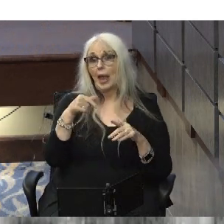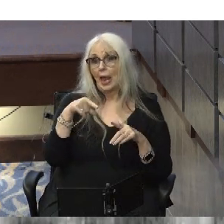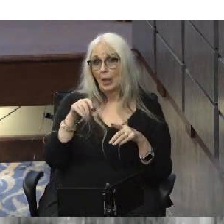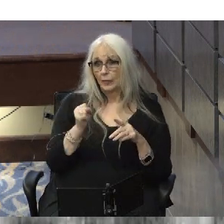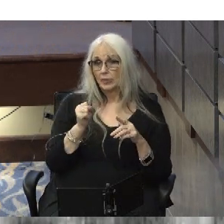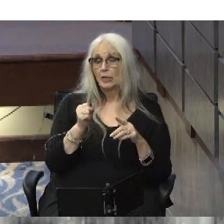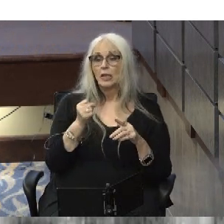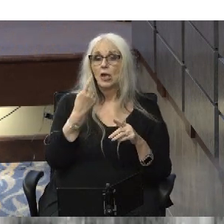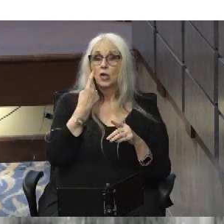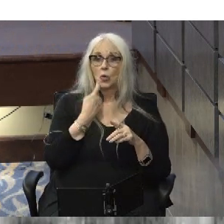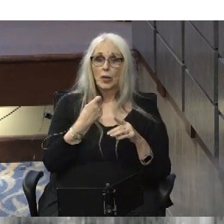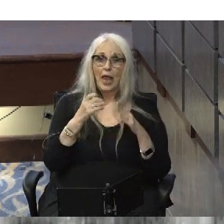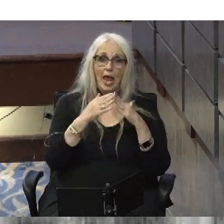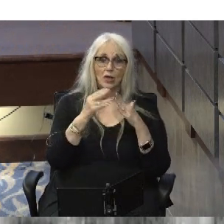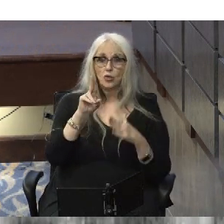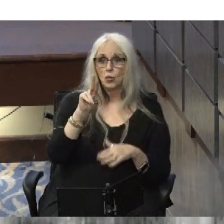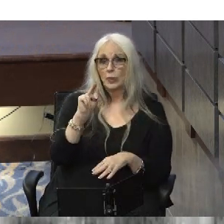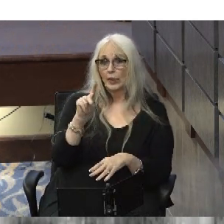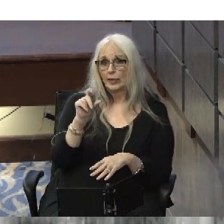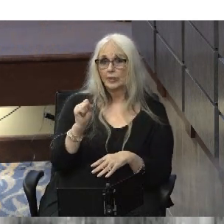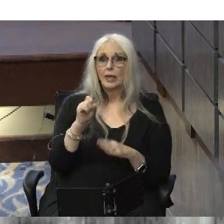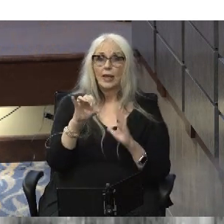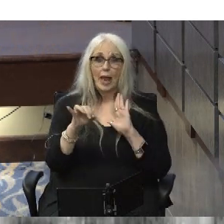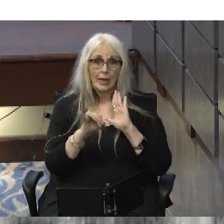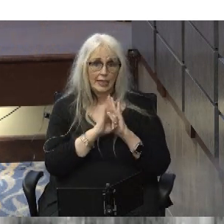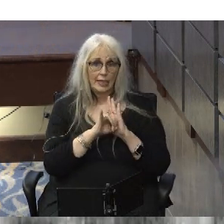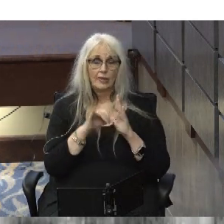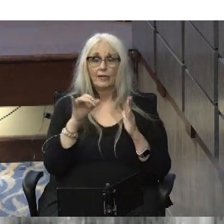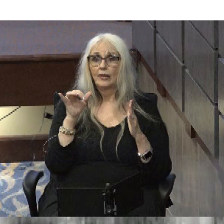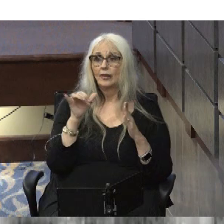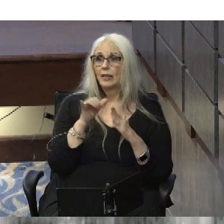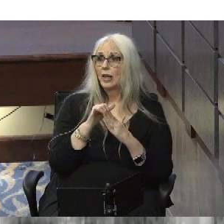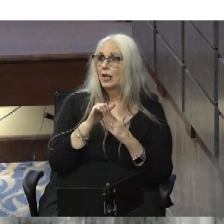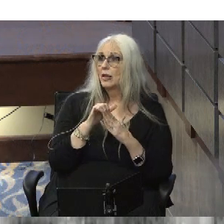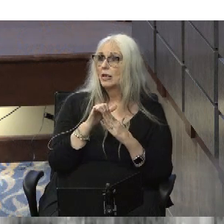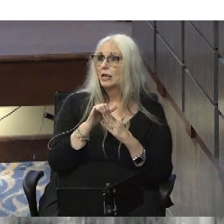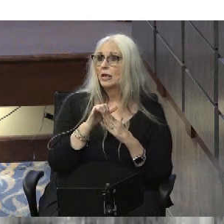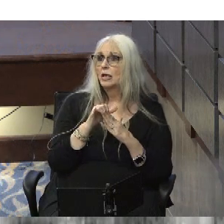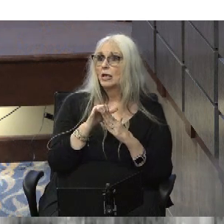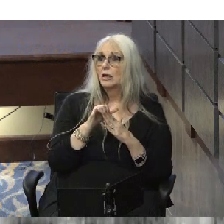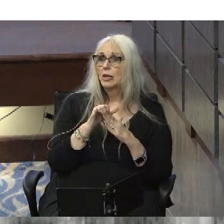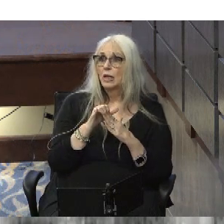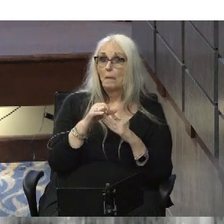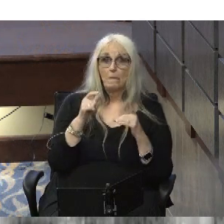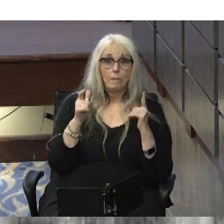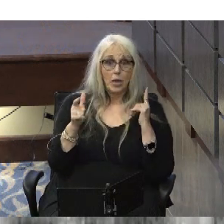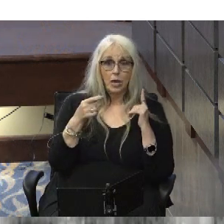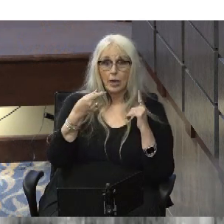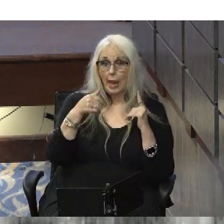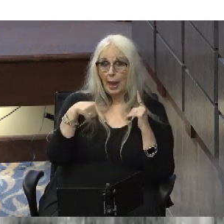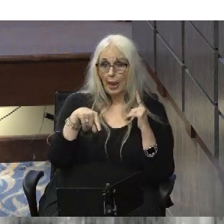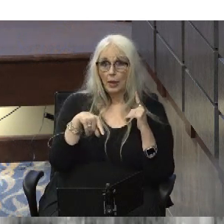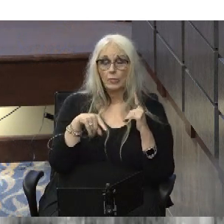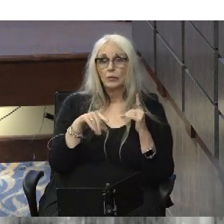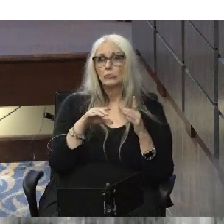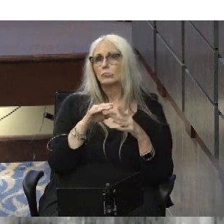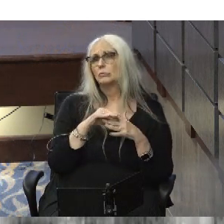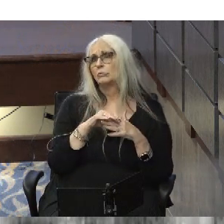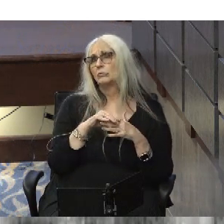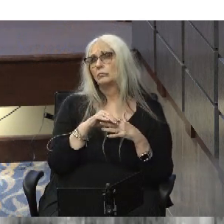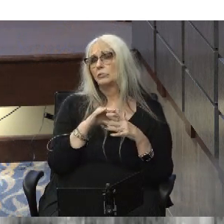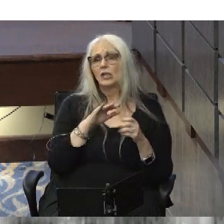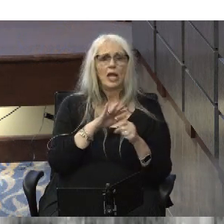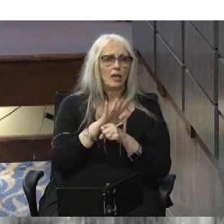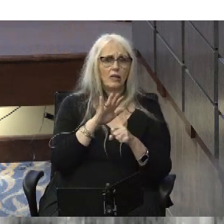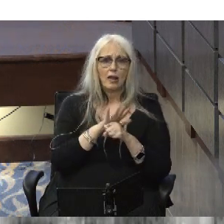units. And it also identified that a desperate gap was that there were not enough